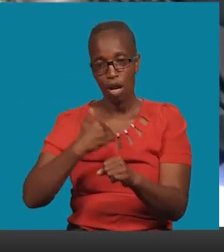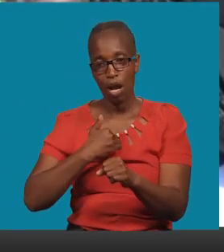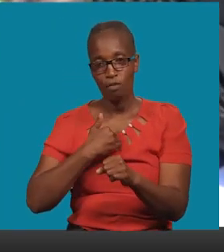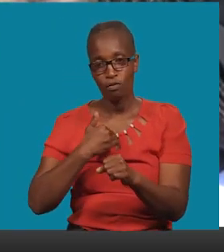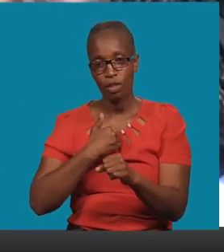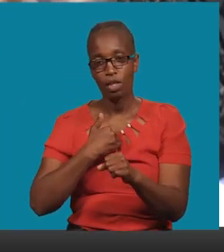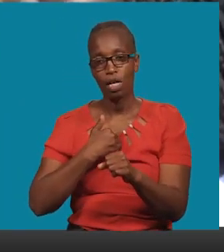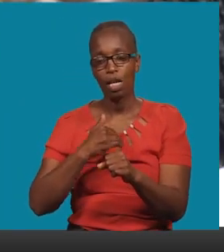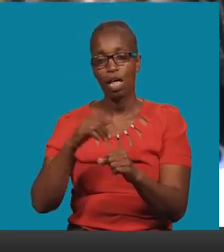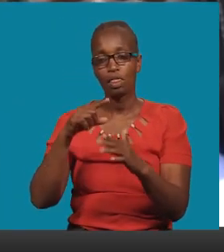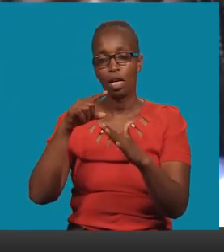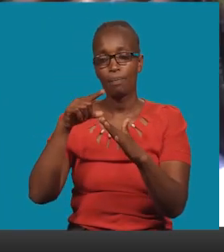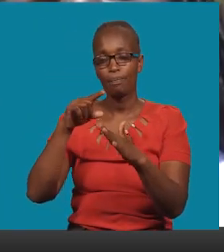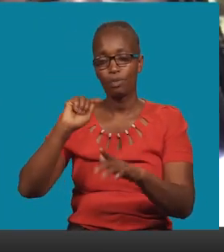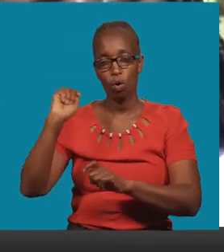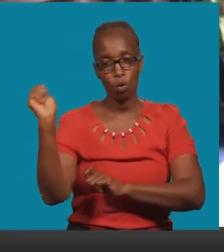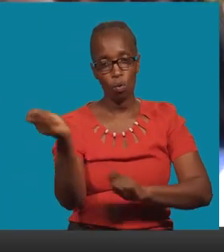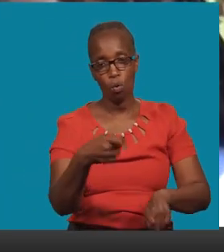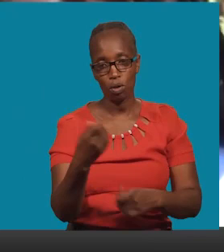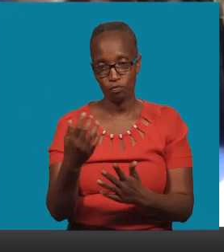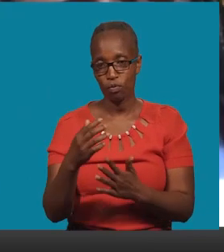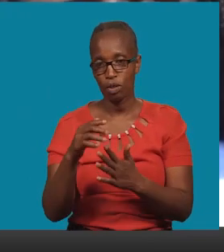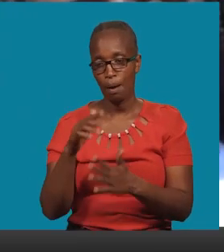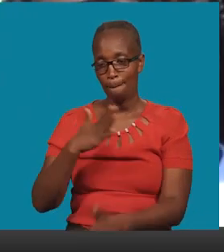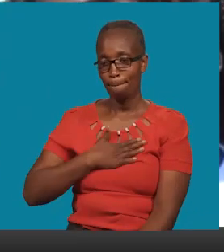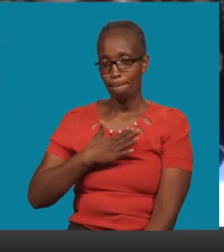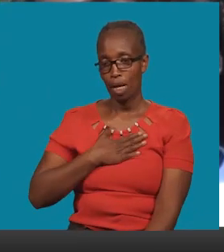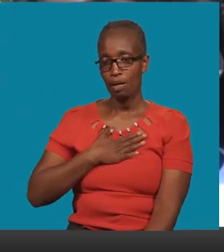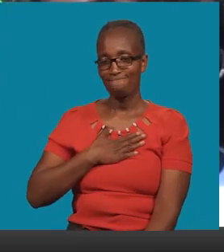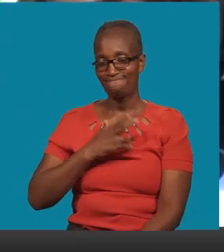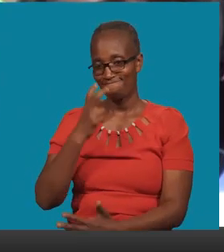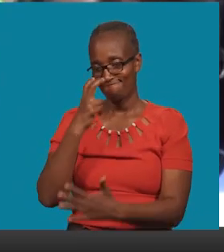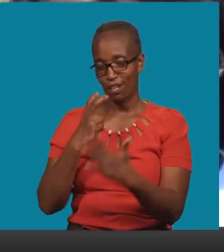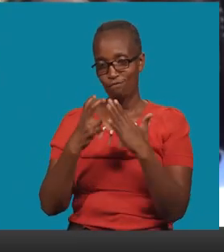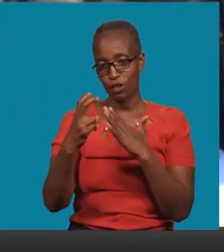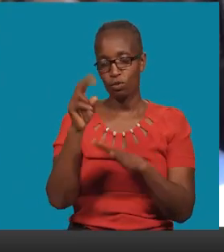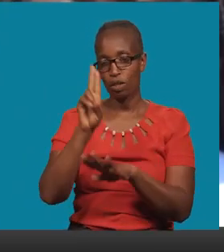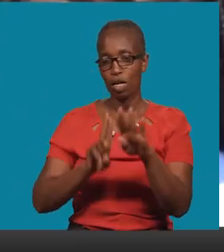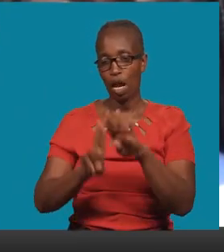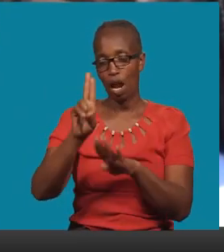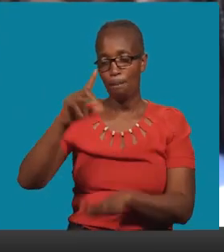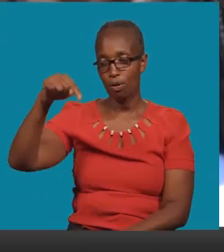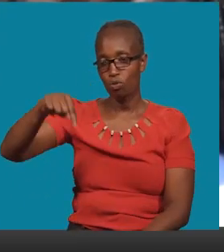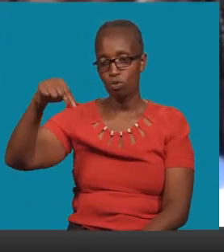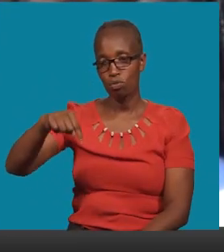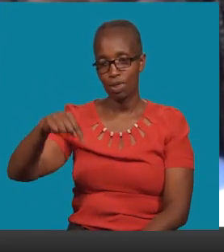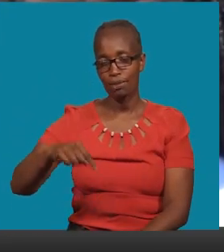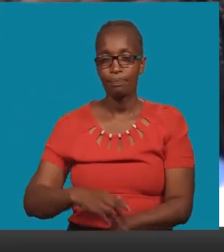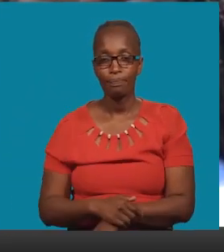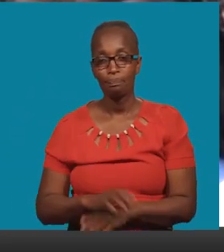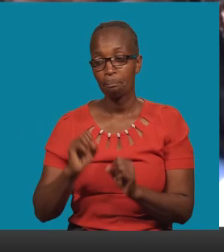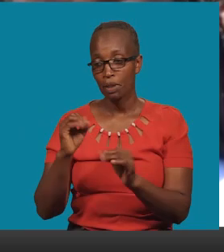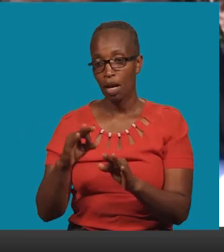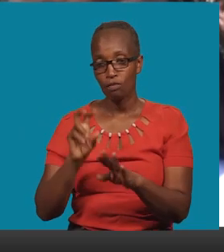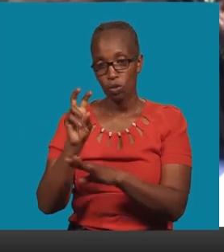could establish a golf course on top of this hill. And that is my vision up to today.